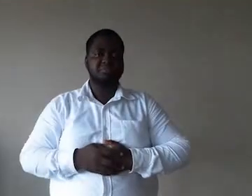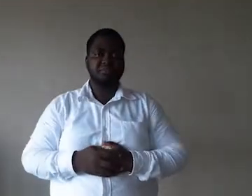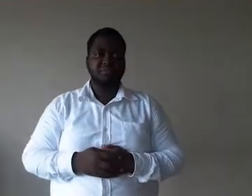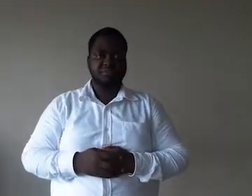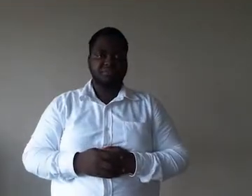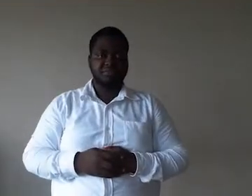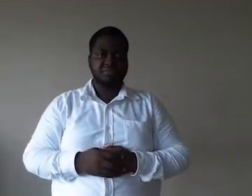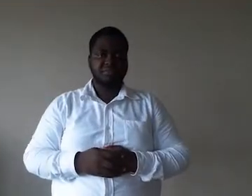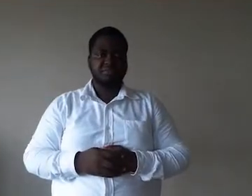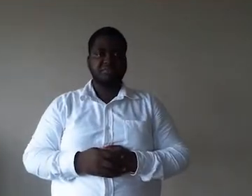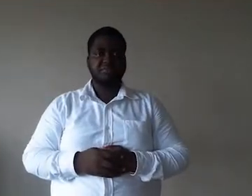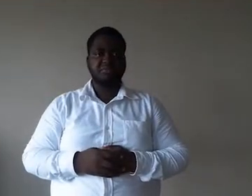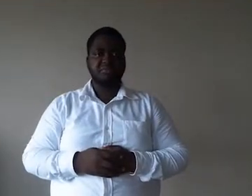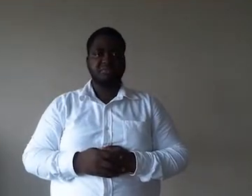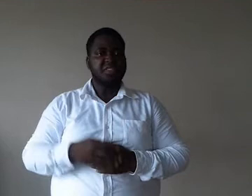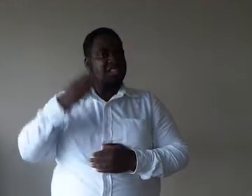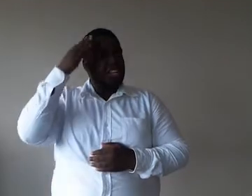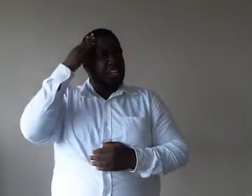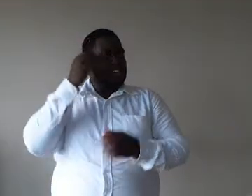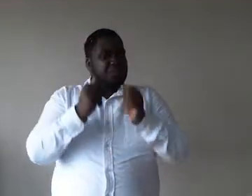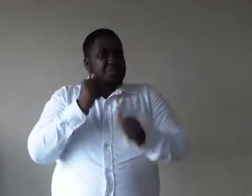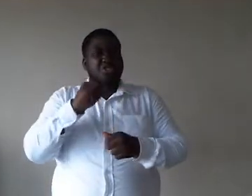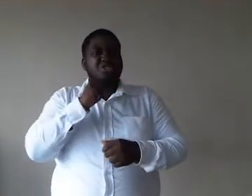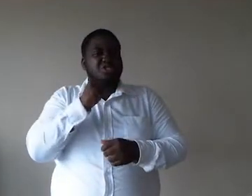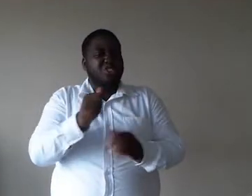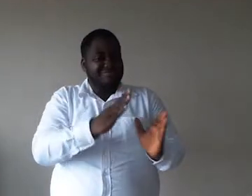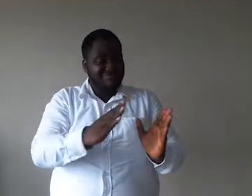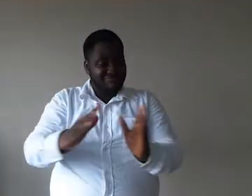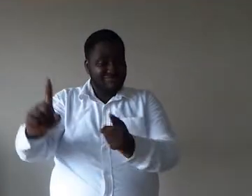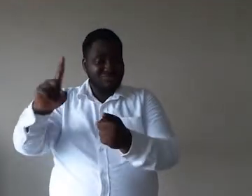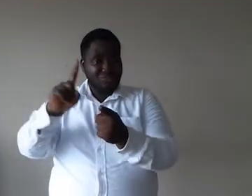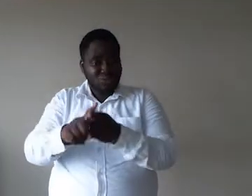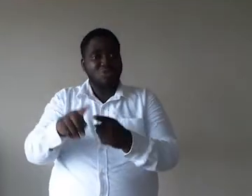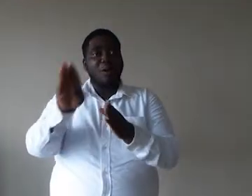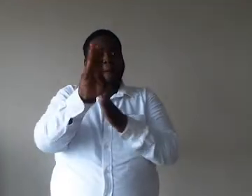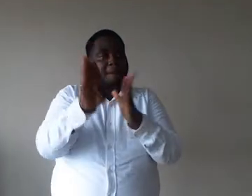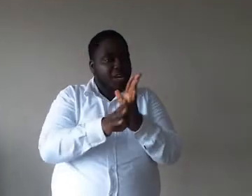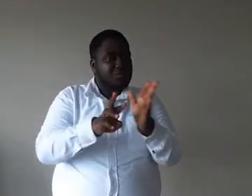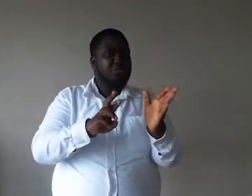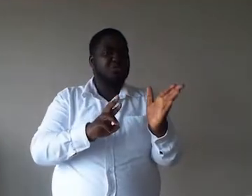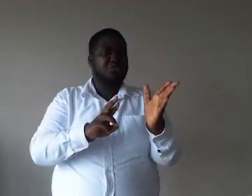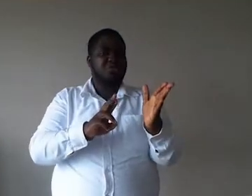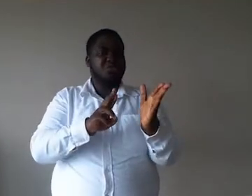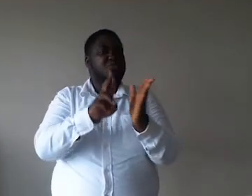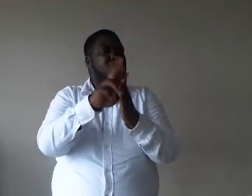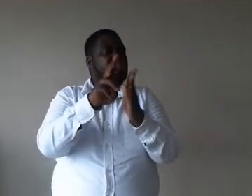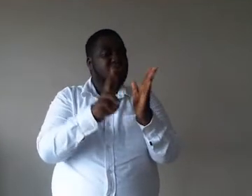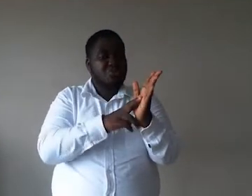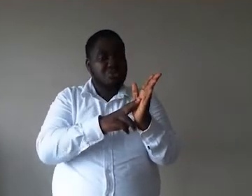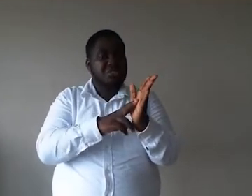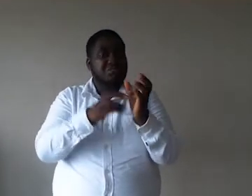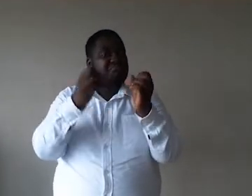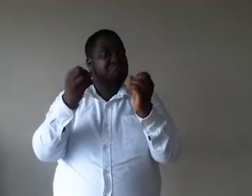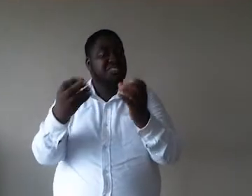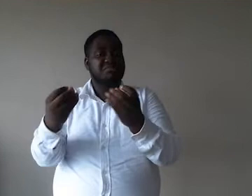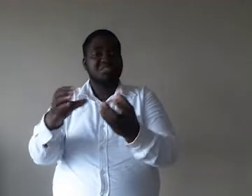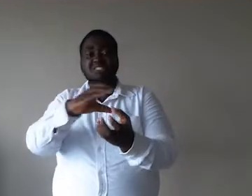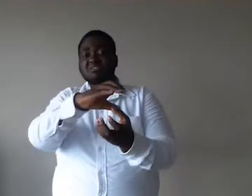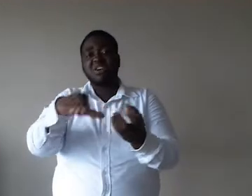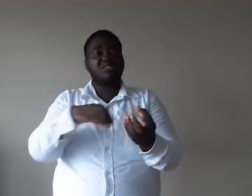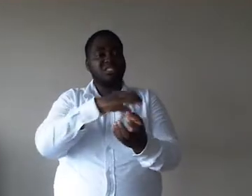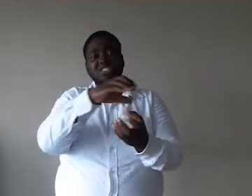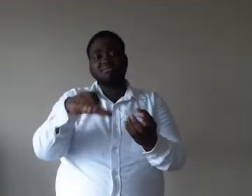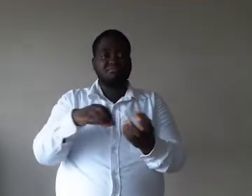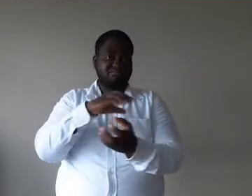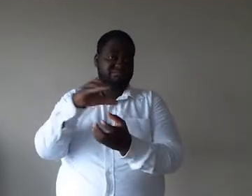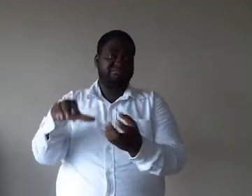Today, one denomination will tell us that if you want to be saved, lift your hands and say this prayer after me. Oh Lord Jesus. Then you also